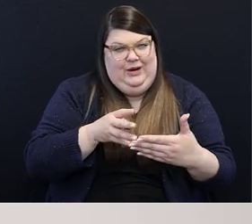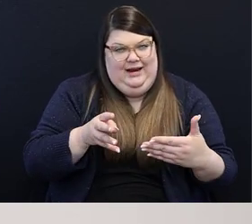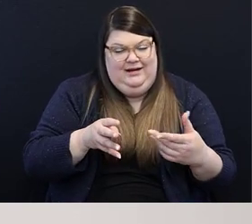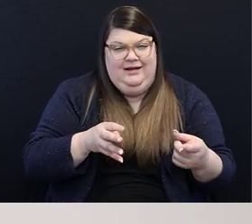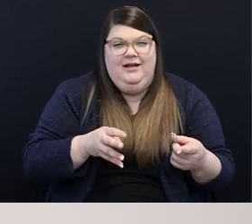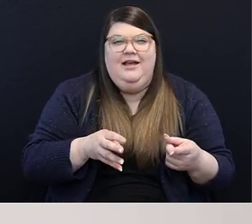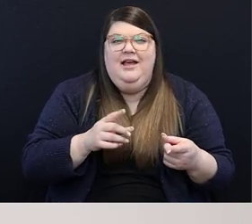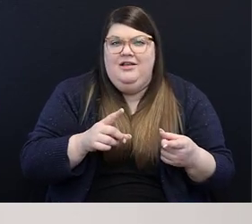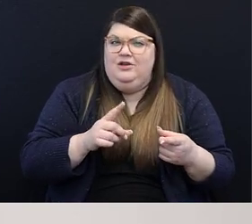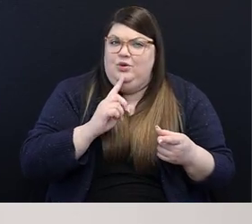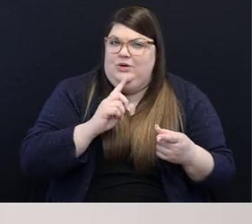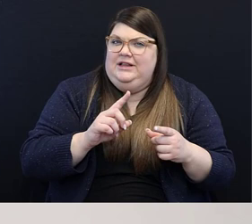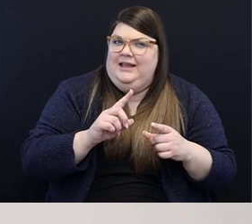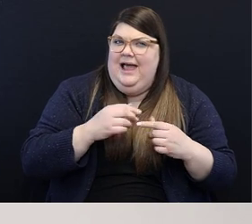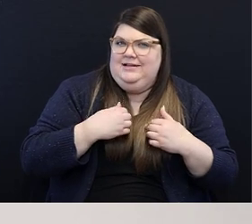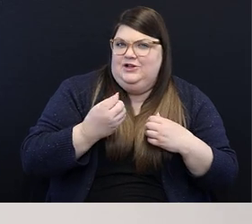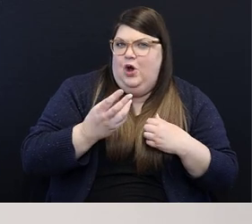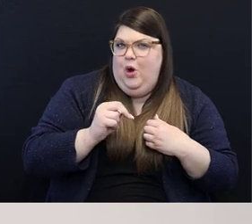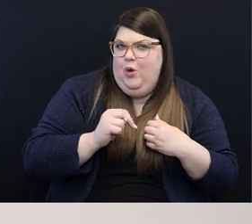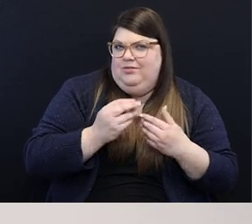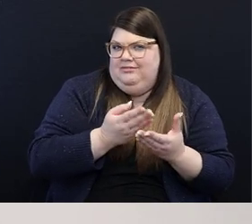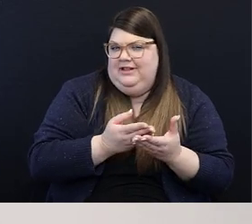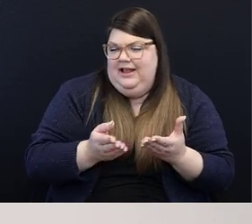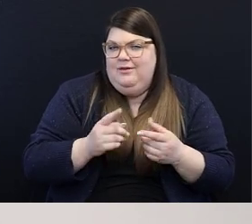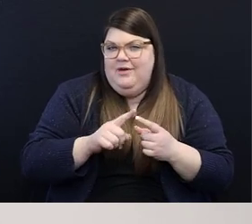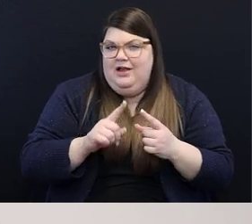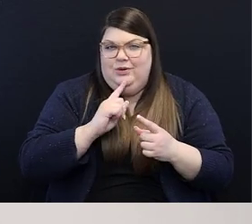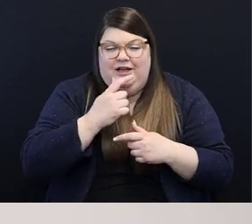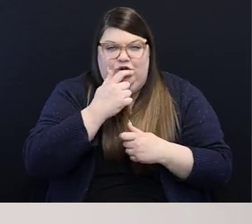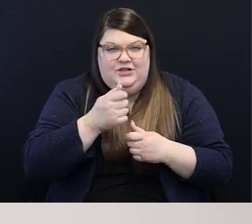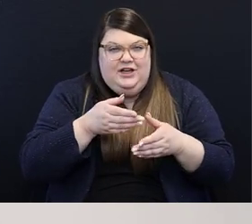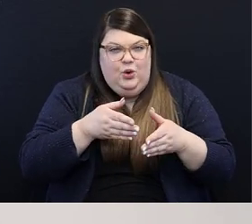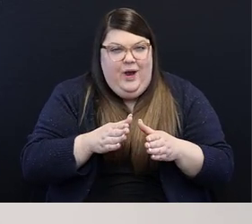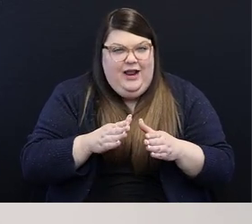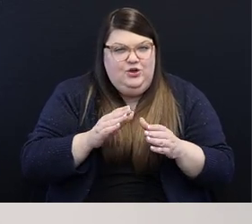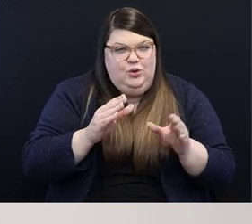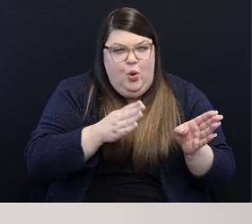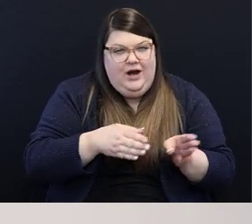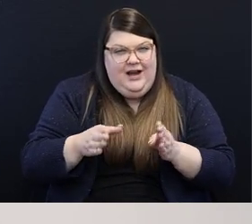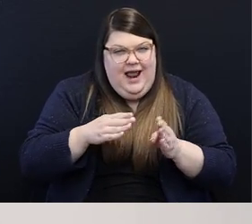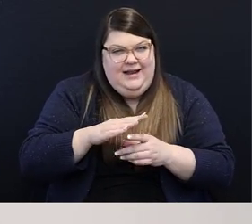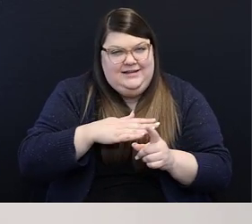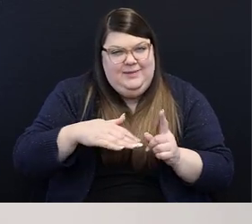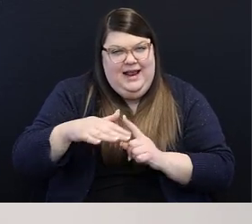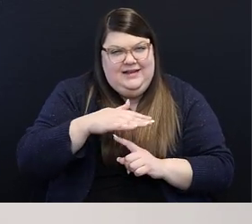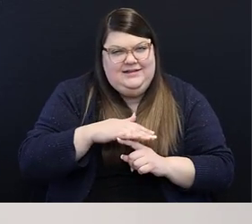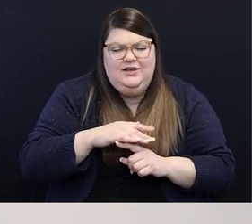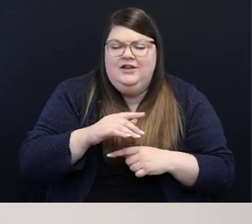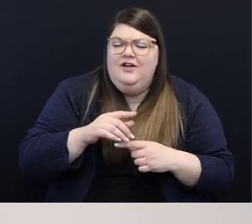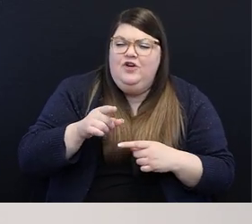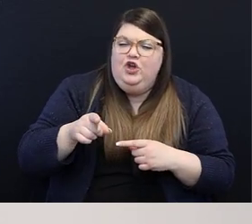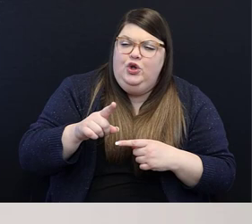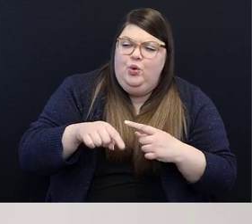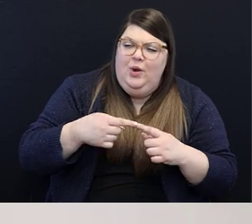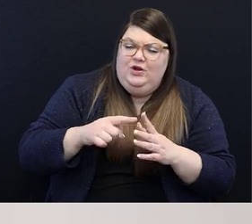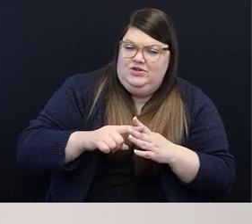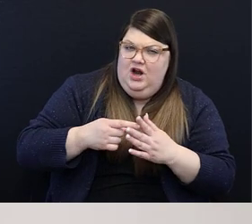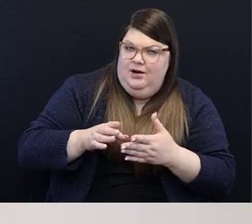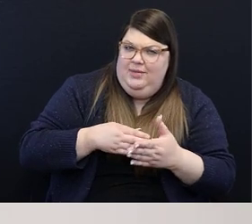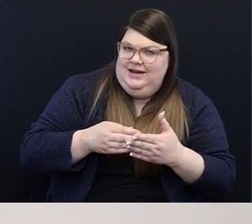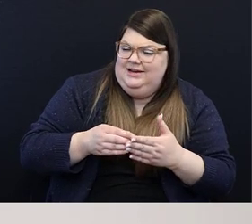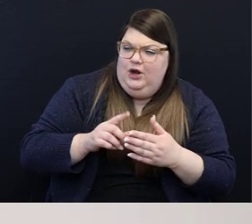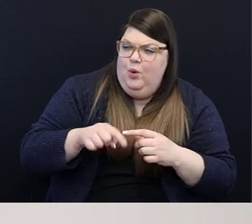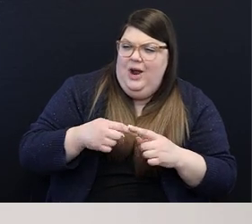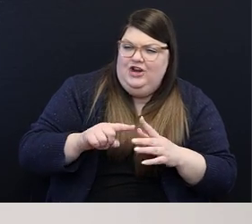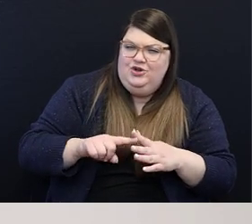organize ideas. So for you, Rebecca, when you started painting, when did you start using the grid in your work? And why